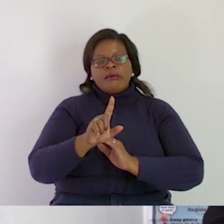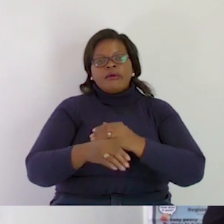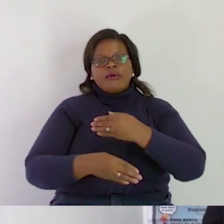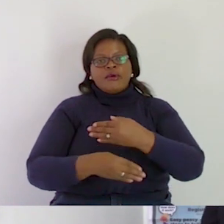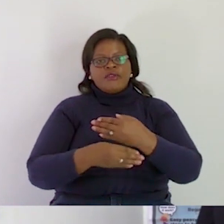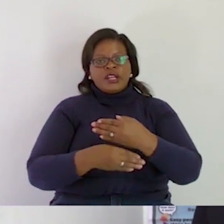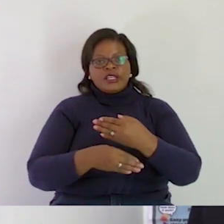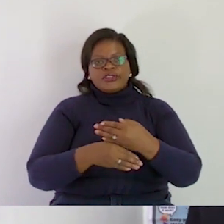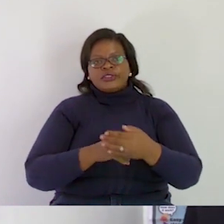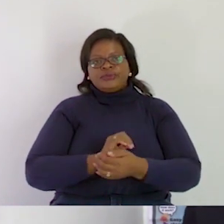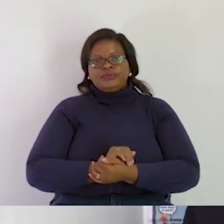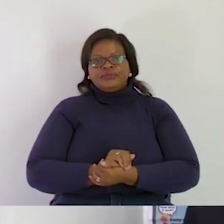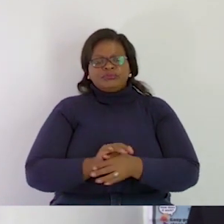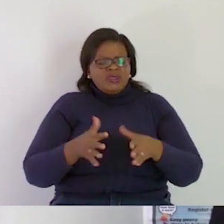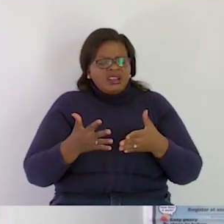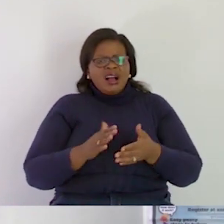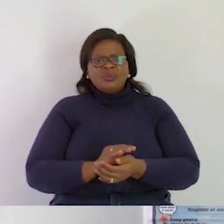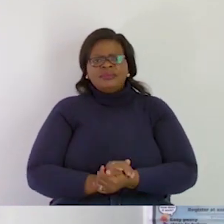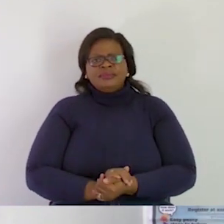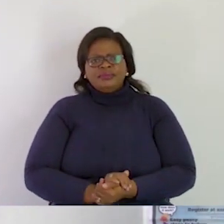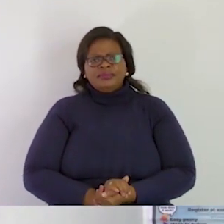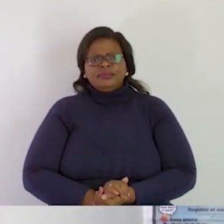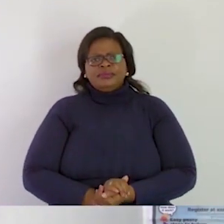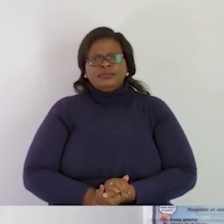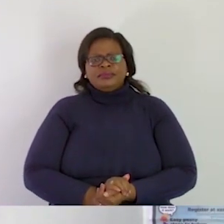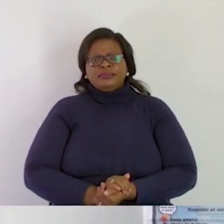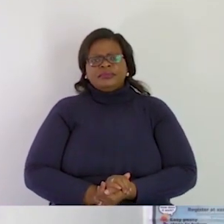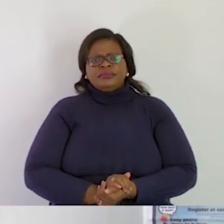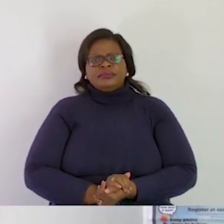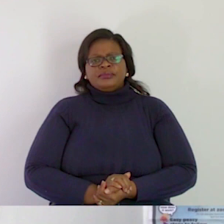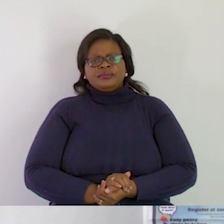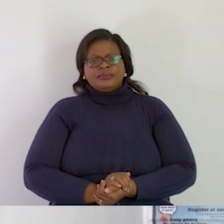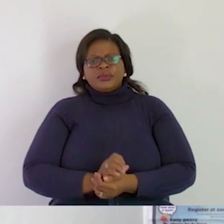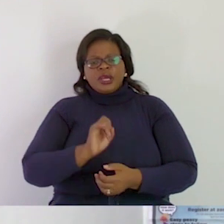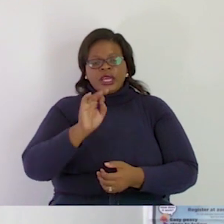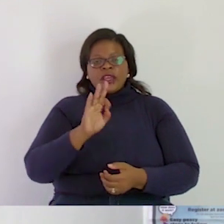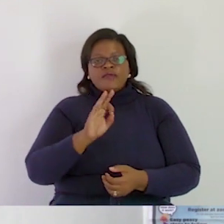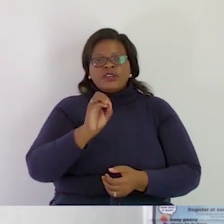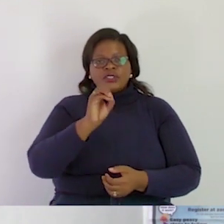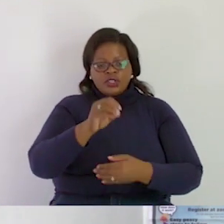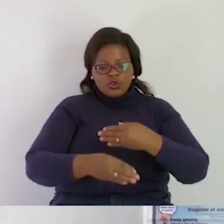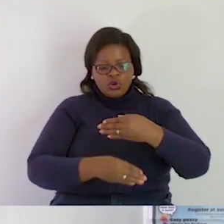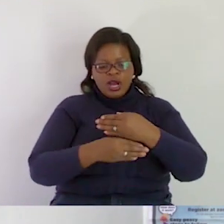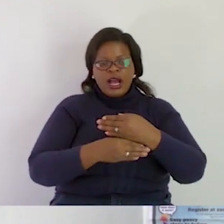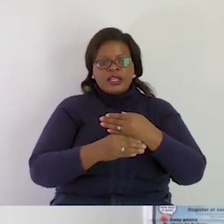addition. How? If you add 0 to a